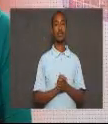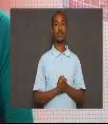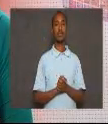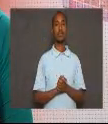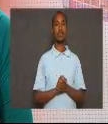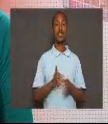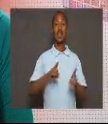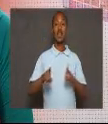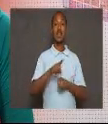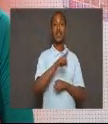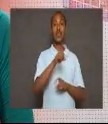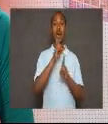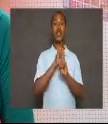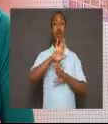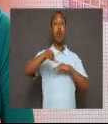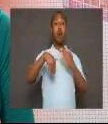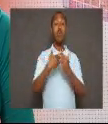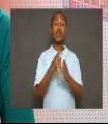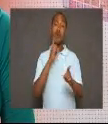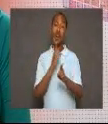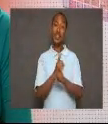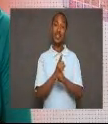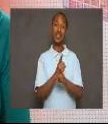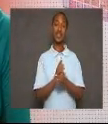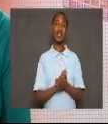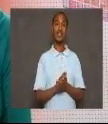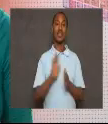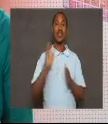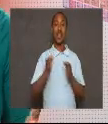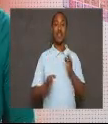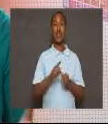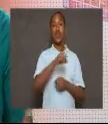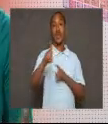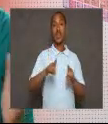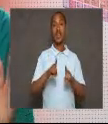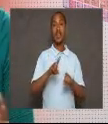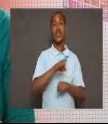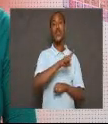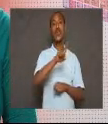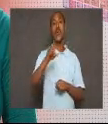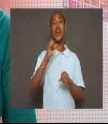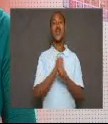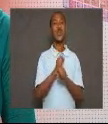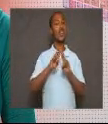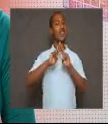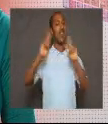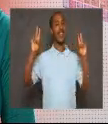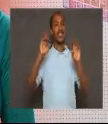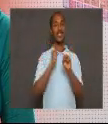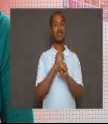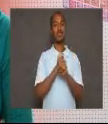Did you answer all of those correctly? If you did, then you are doing great.